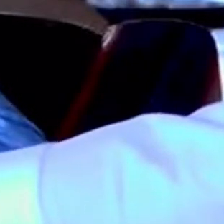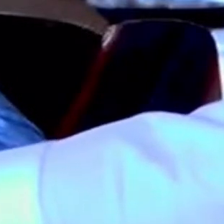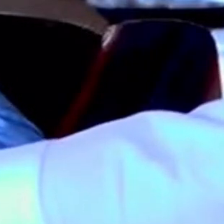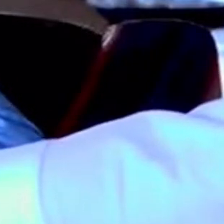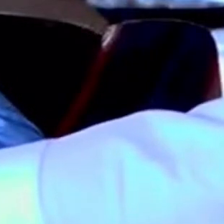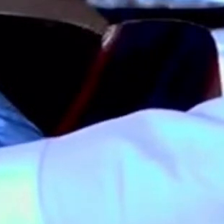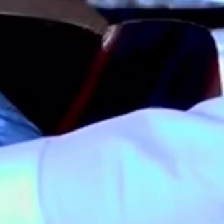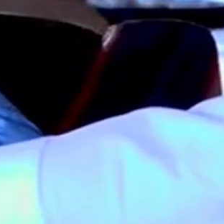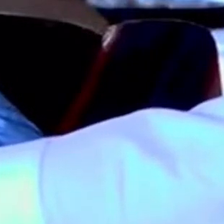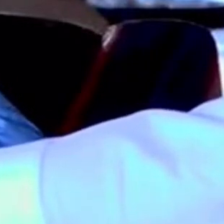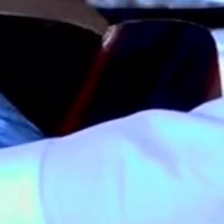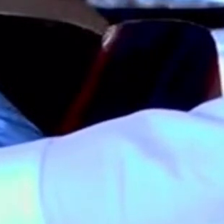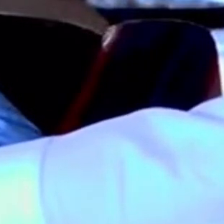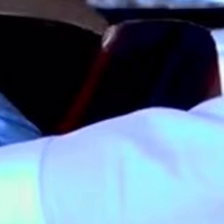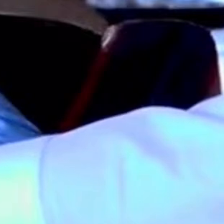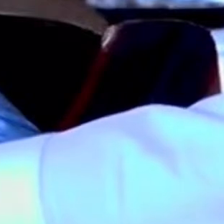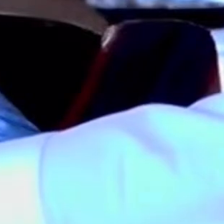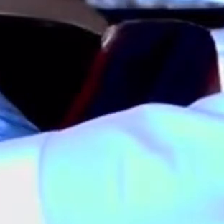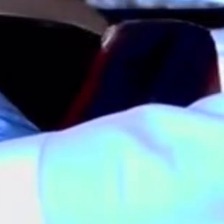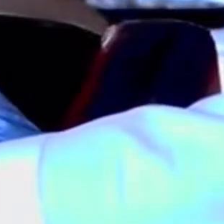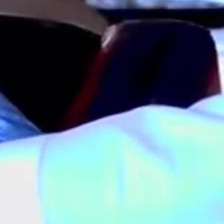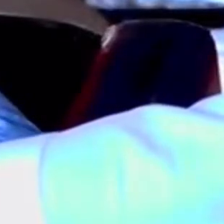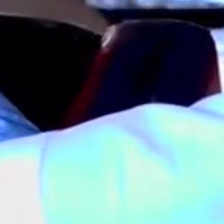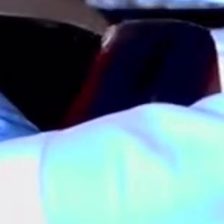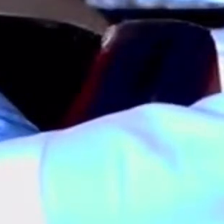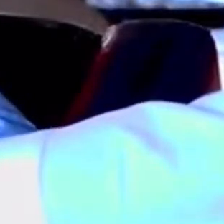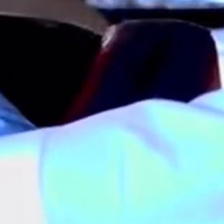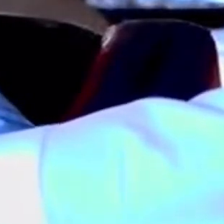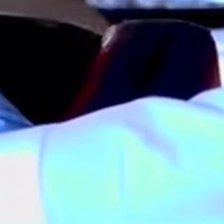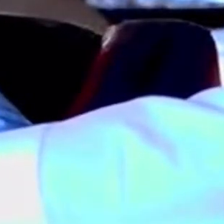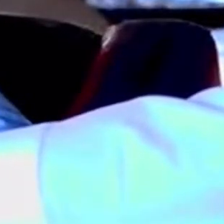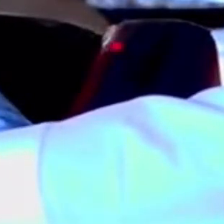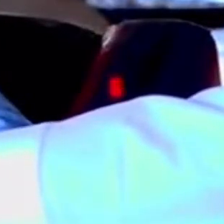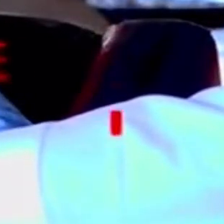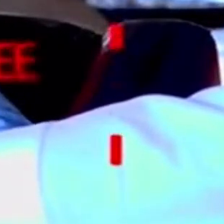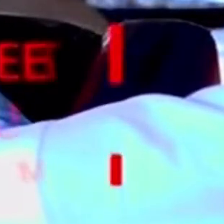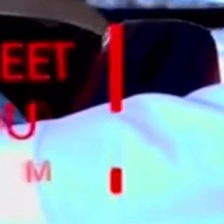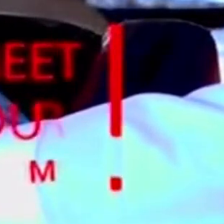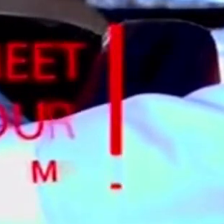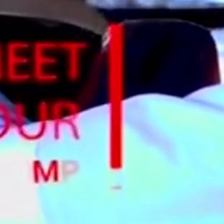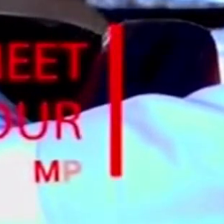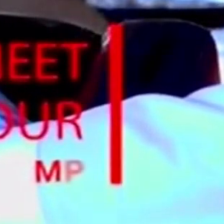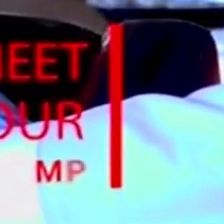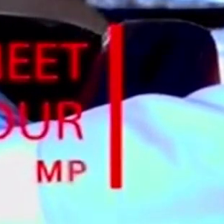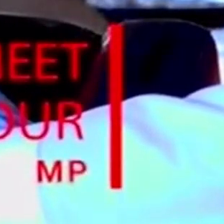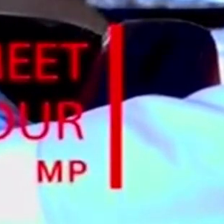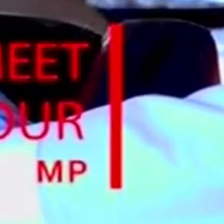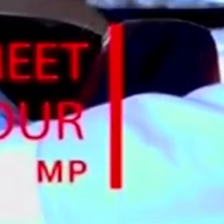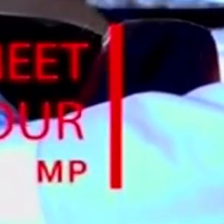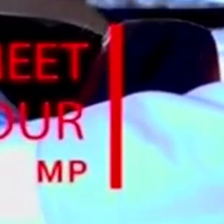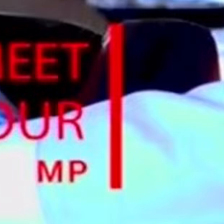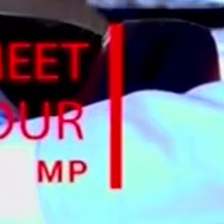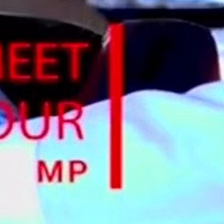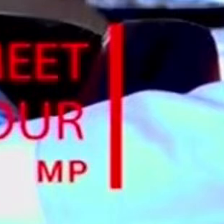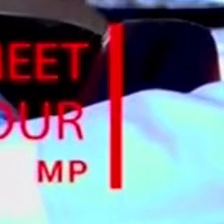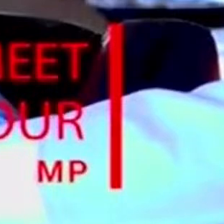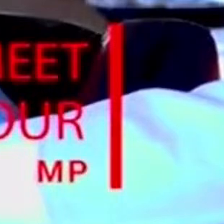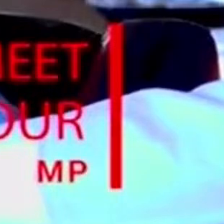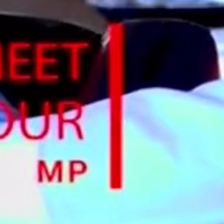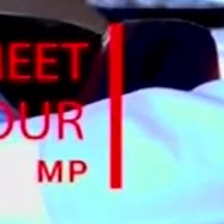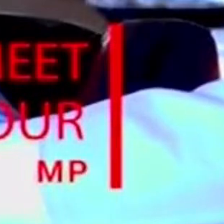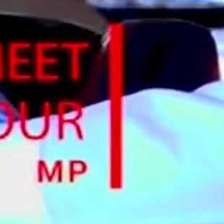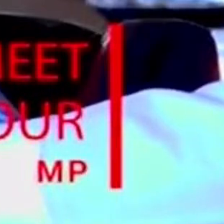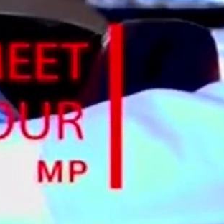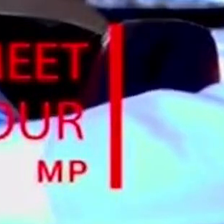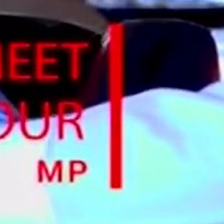primary, secondary school education. Yeah, so briefly, I'm Francis Robert Kapyanga.